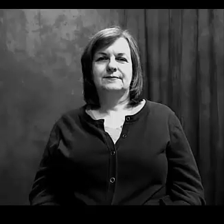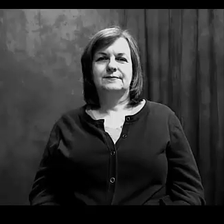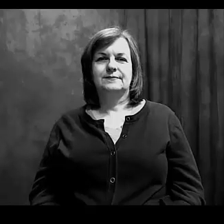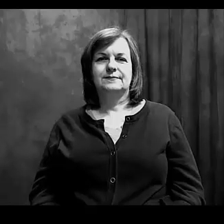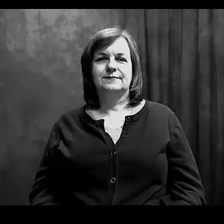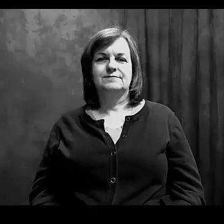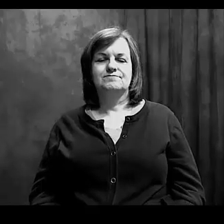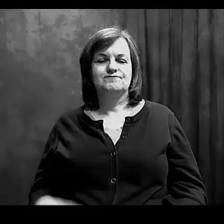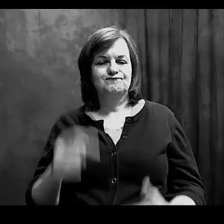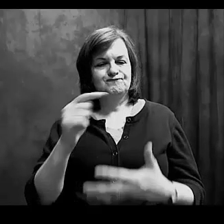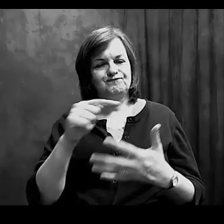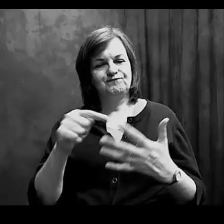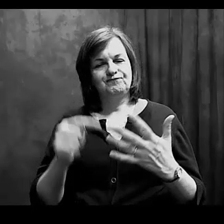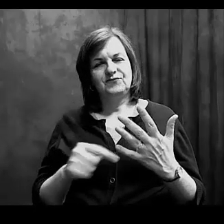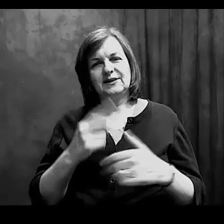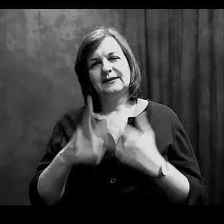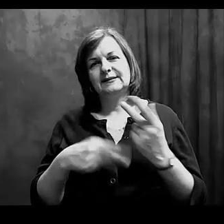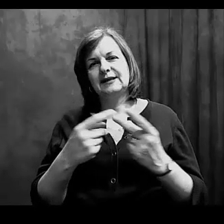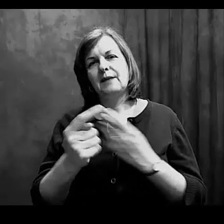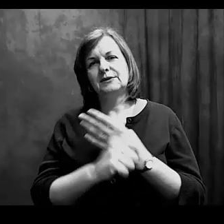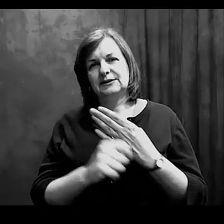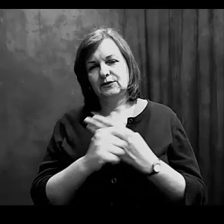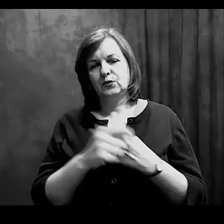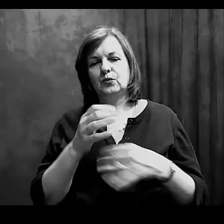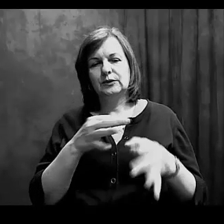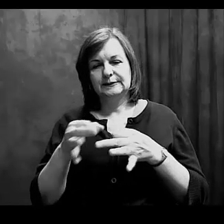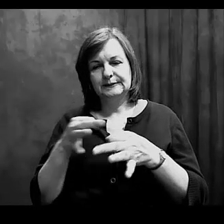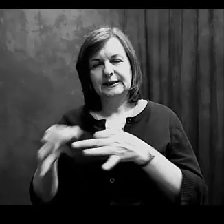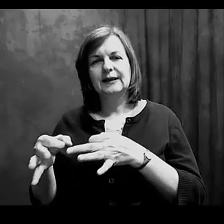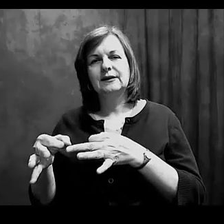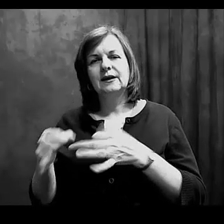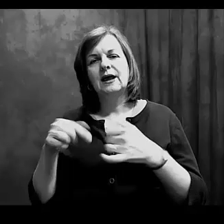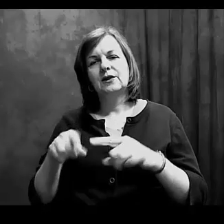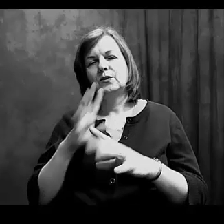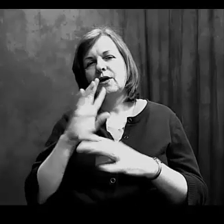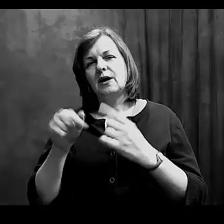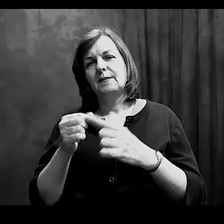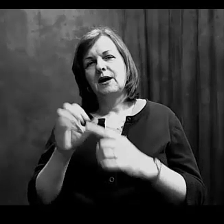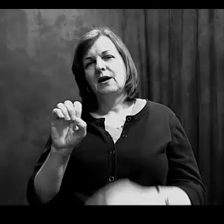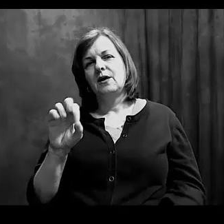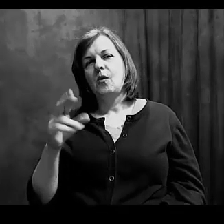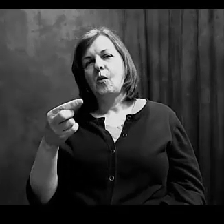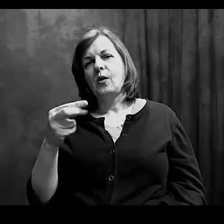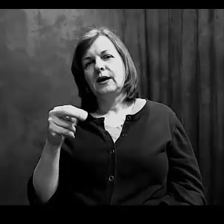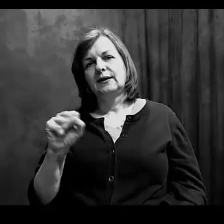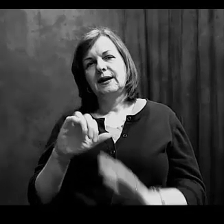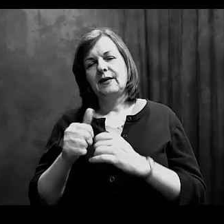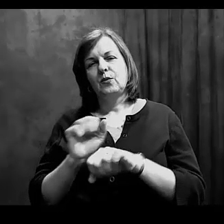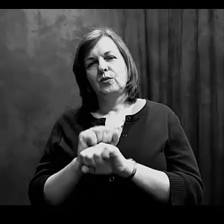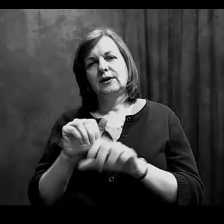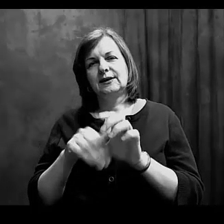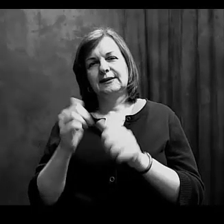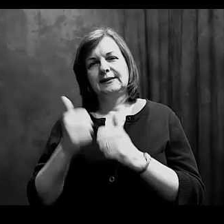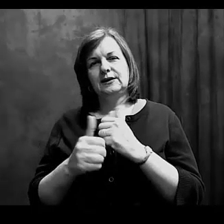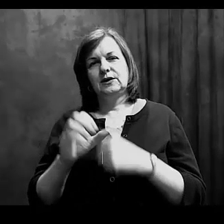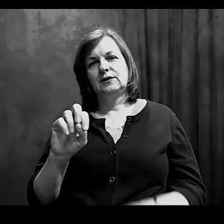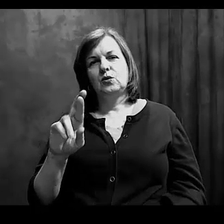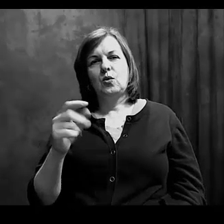We will look at all of these different types of tissues as we go through the organs and think about their function in each organ.